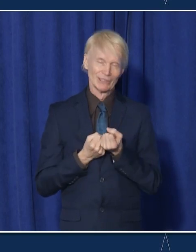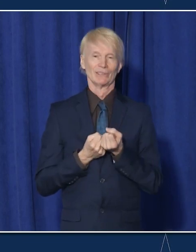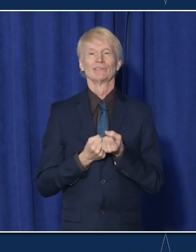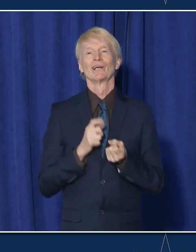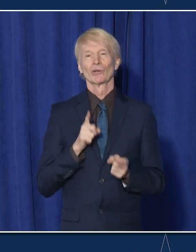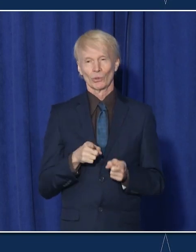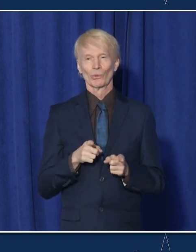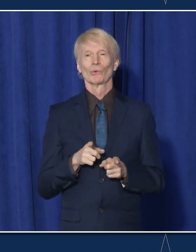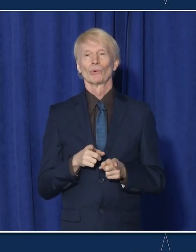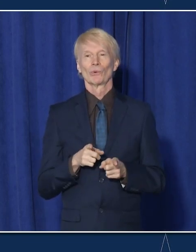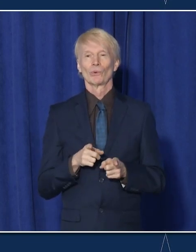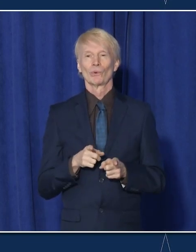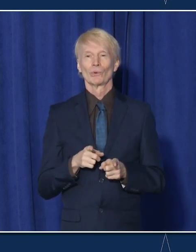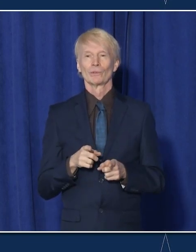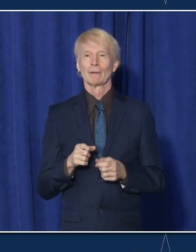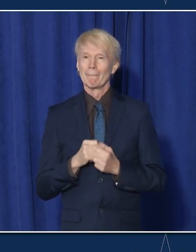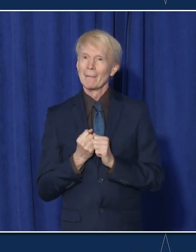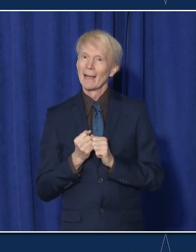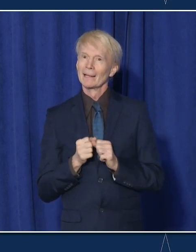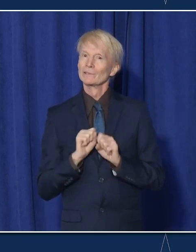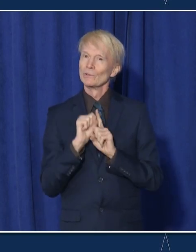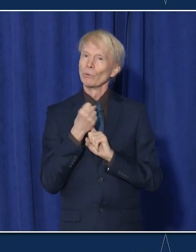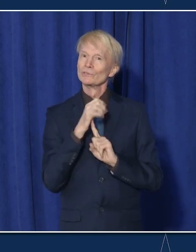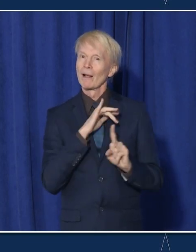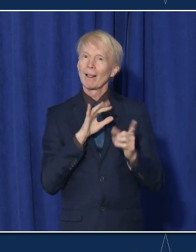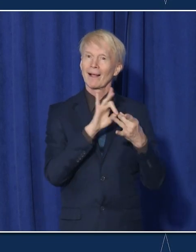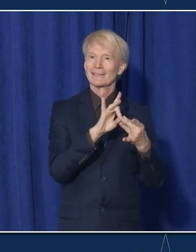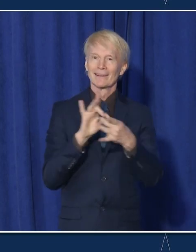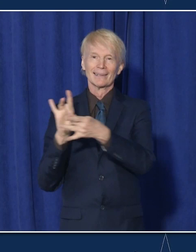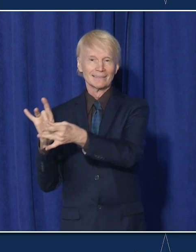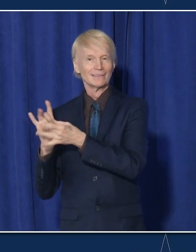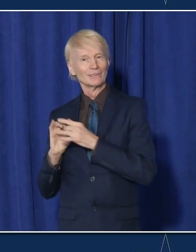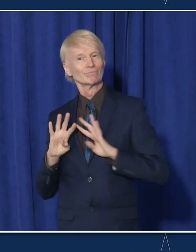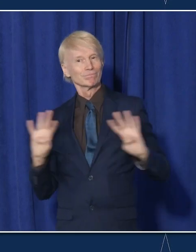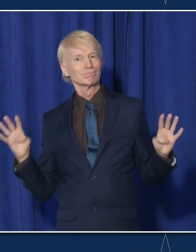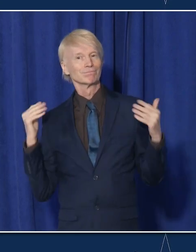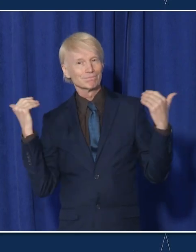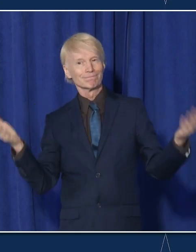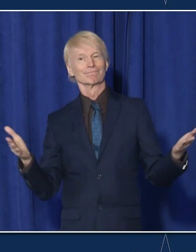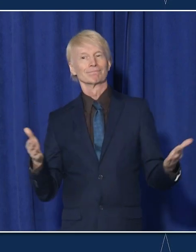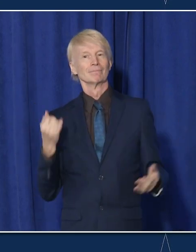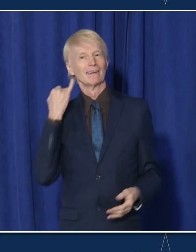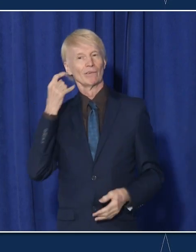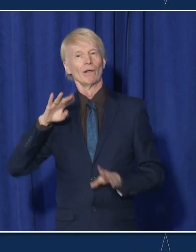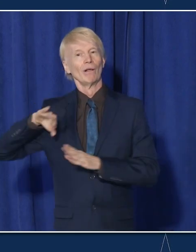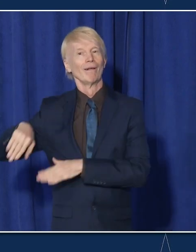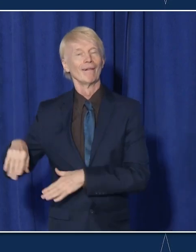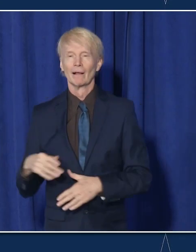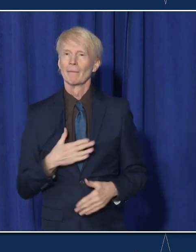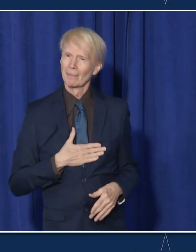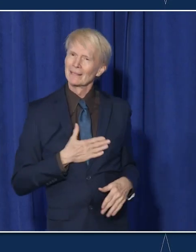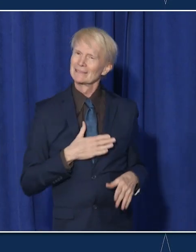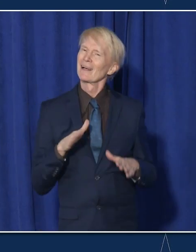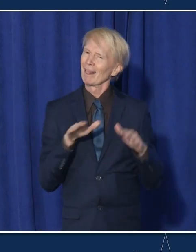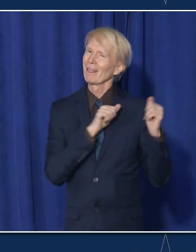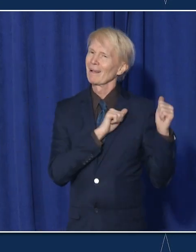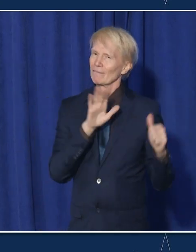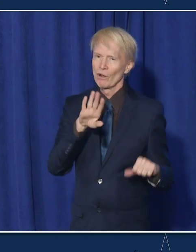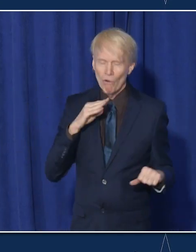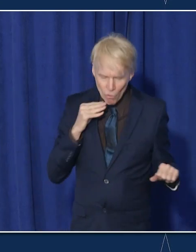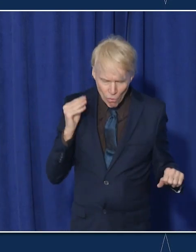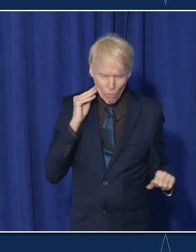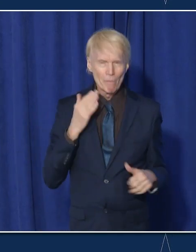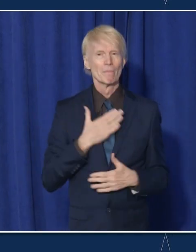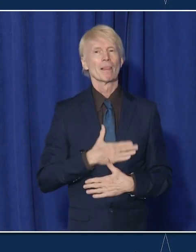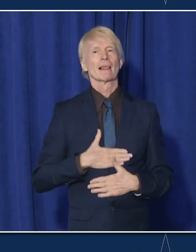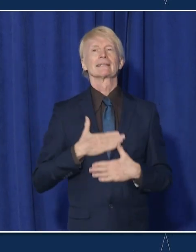to be making some of those social connections again, if you have not. I want to encourage you to be leaving your home. I want